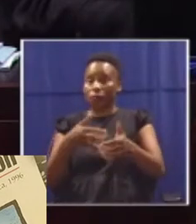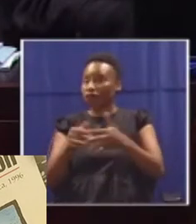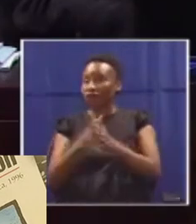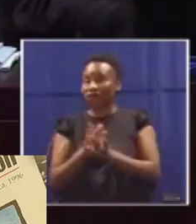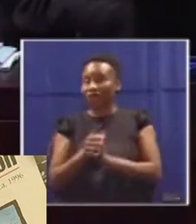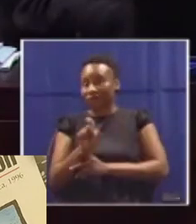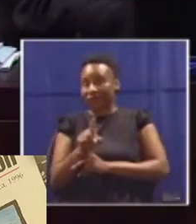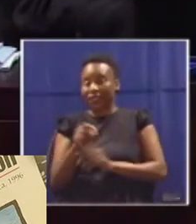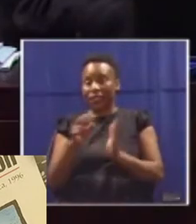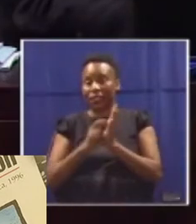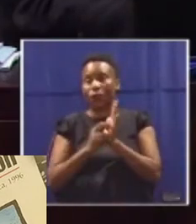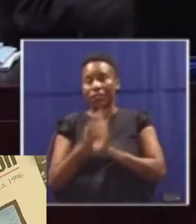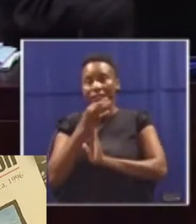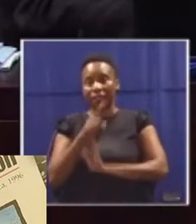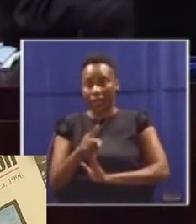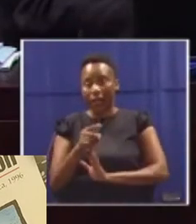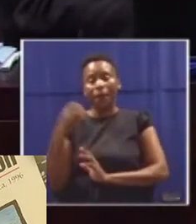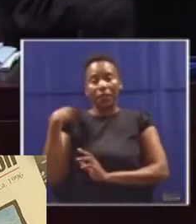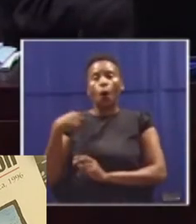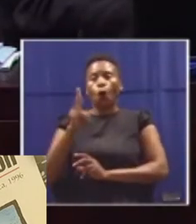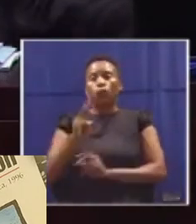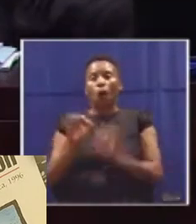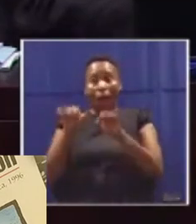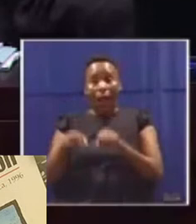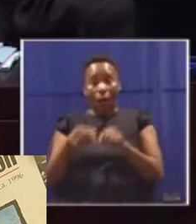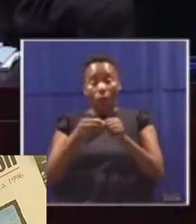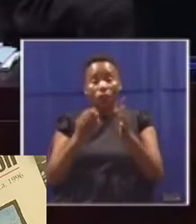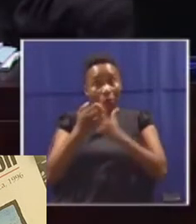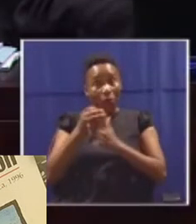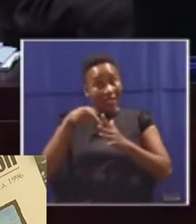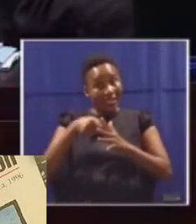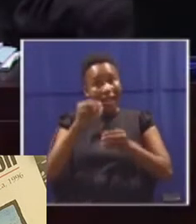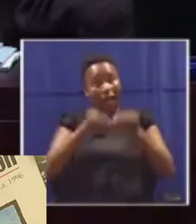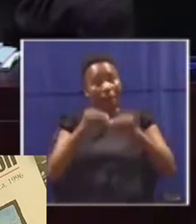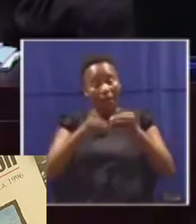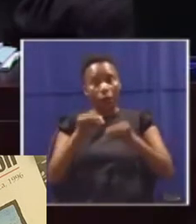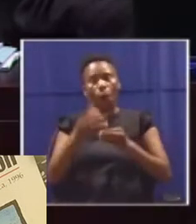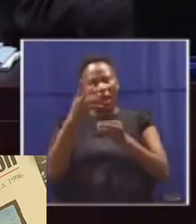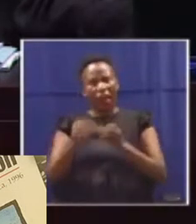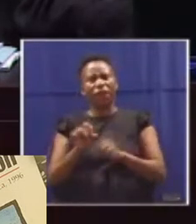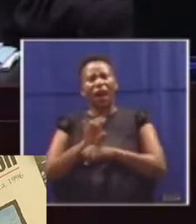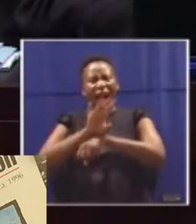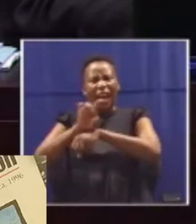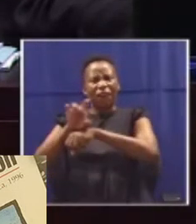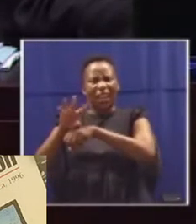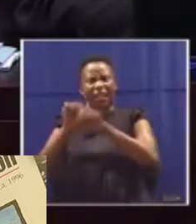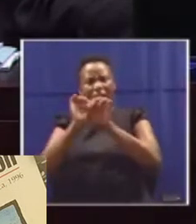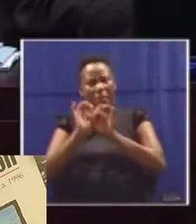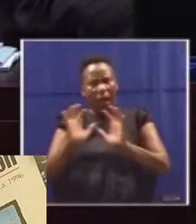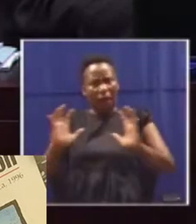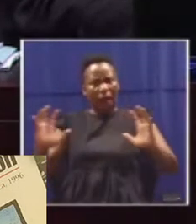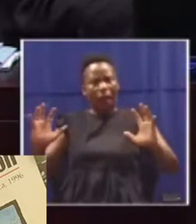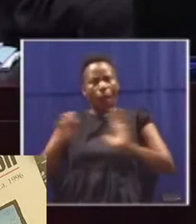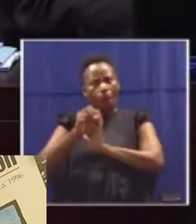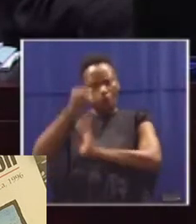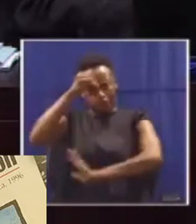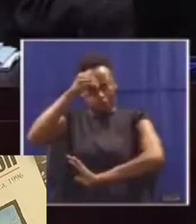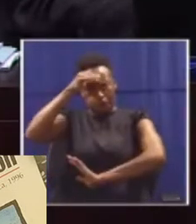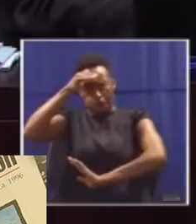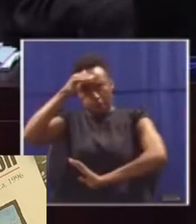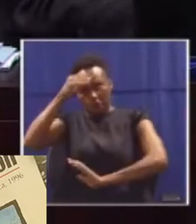The minister is also allowed through amendment to have an advisory panel of experts which can assist